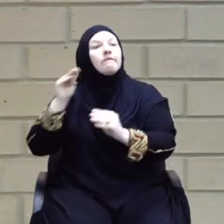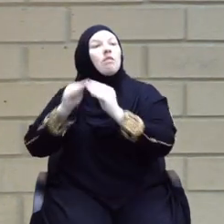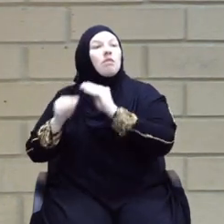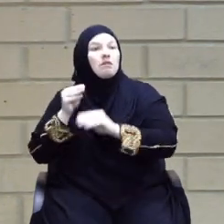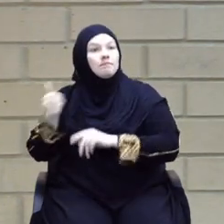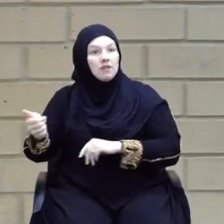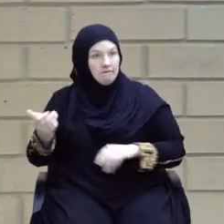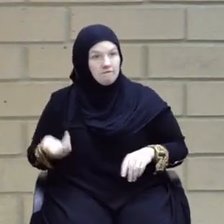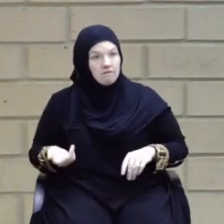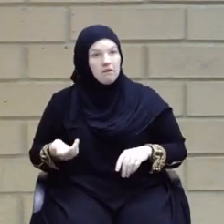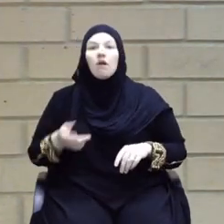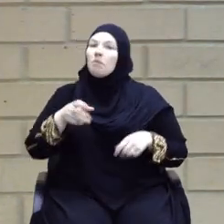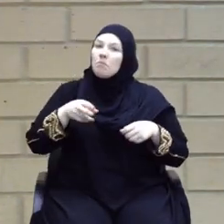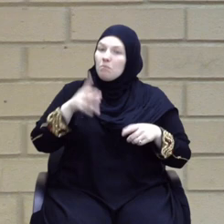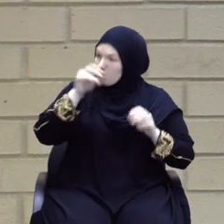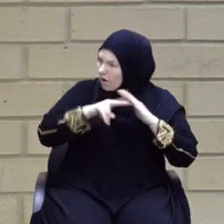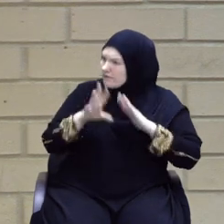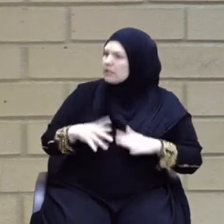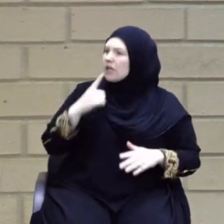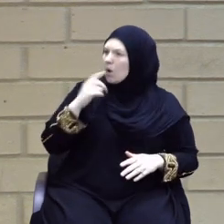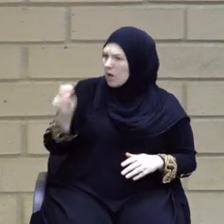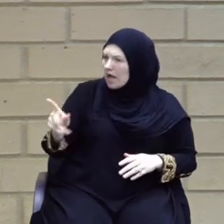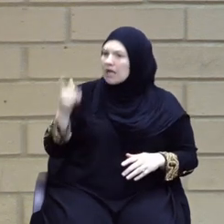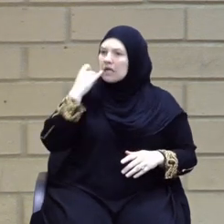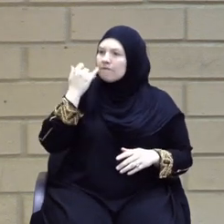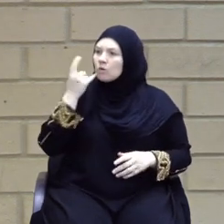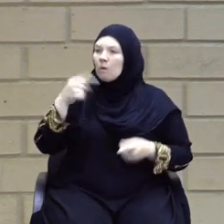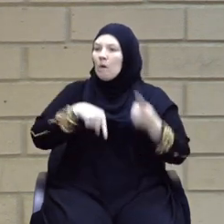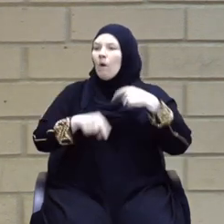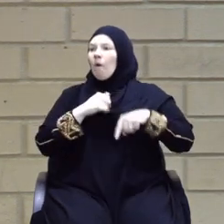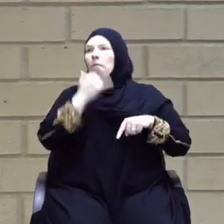And the Quran then reproaches Muslims